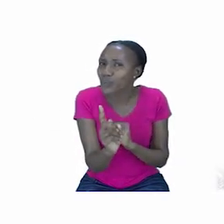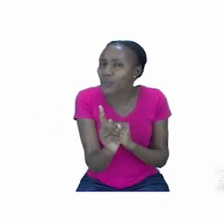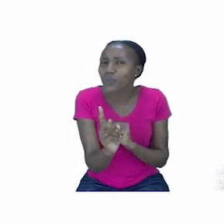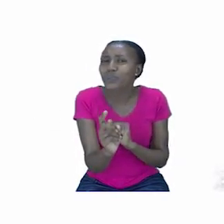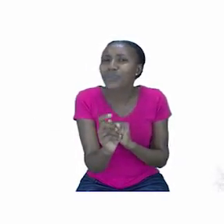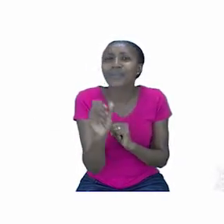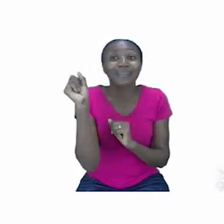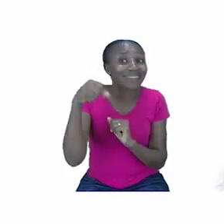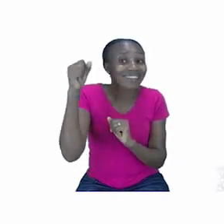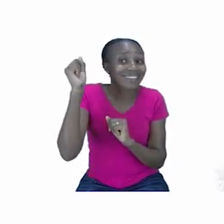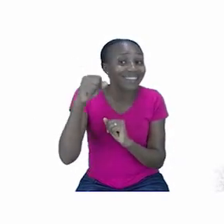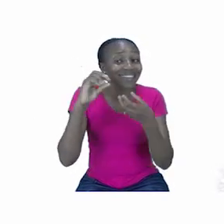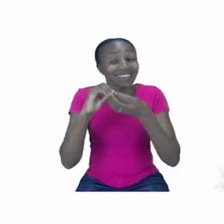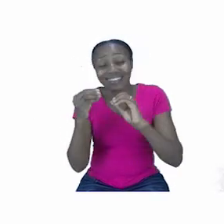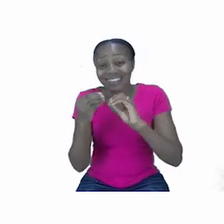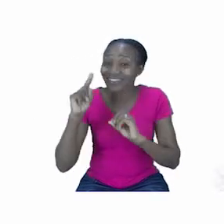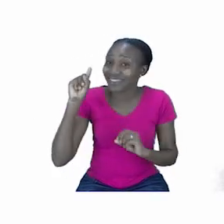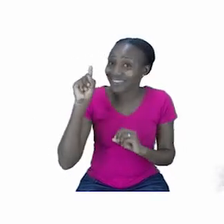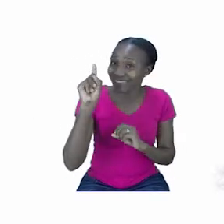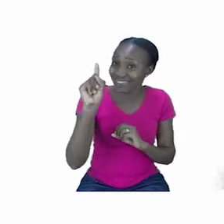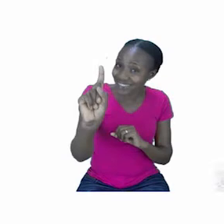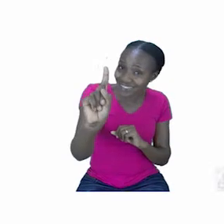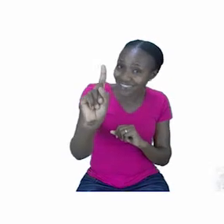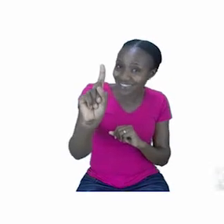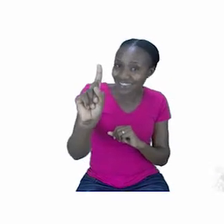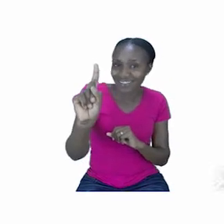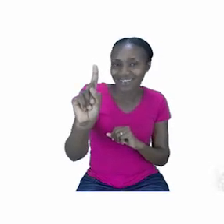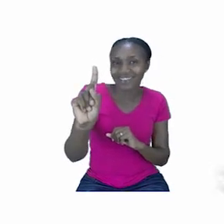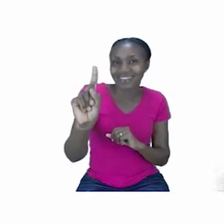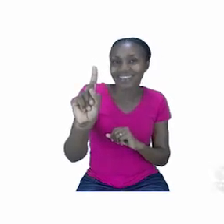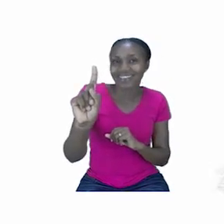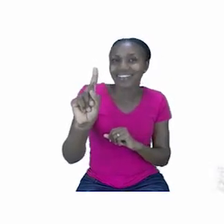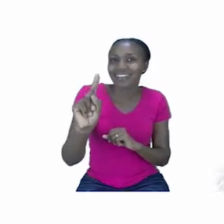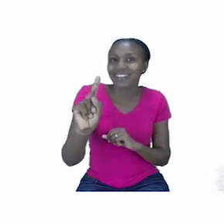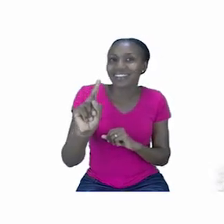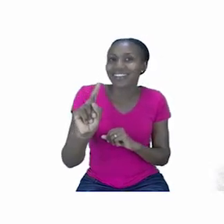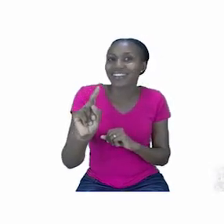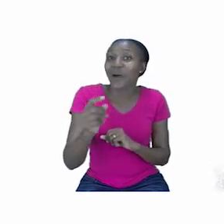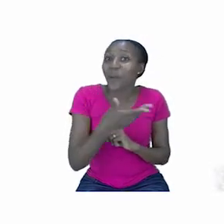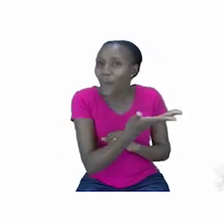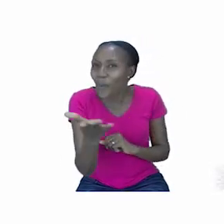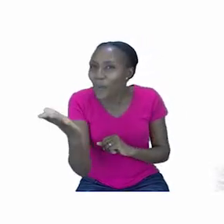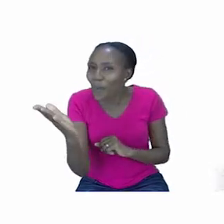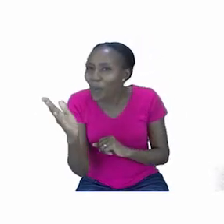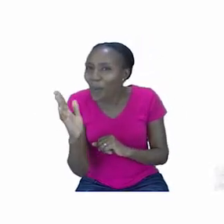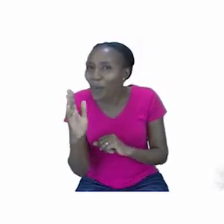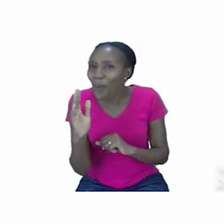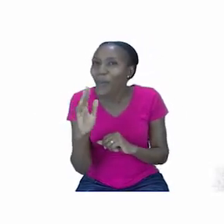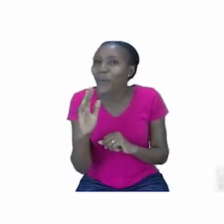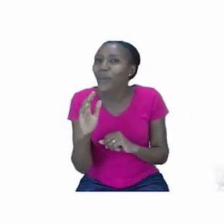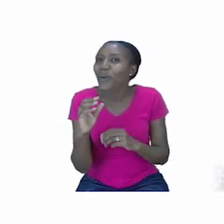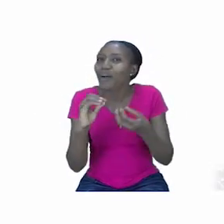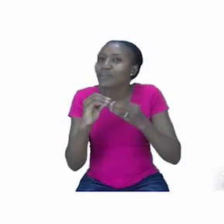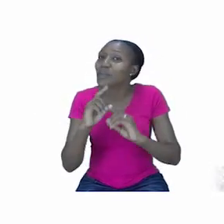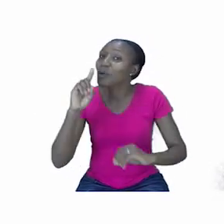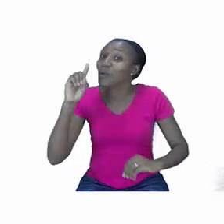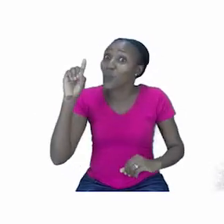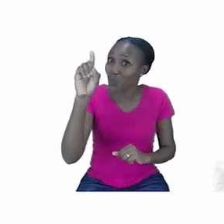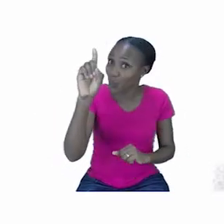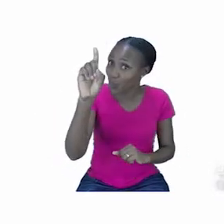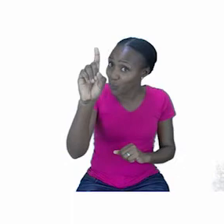Yes, it is the number 1. Everyone, let's say 1.